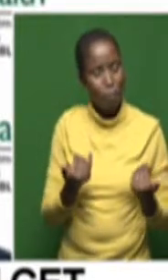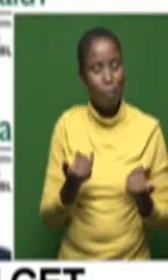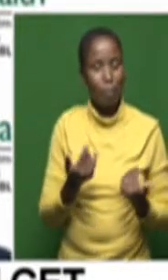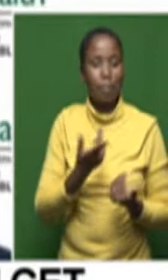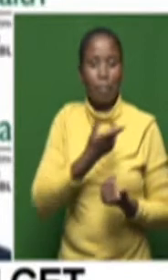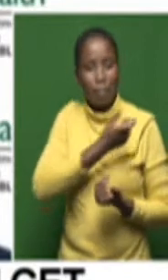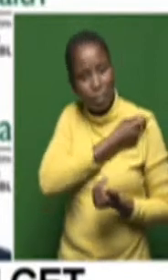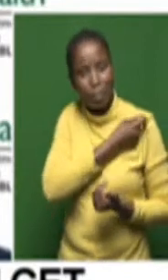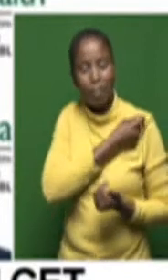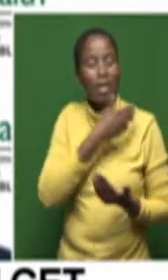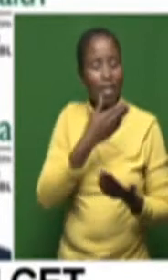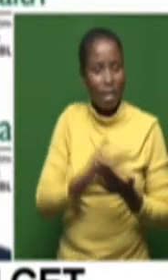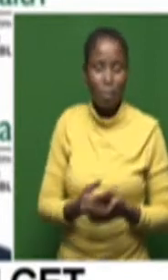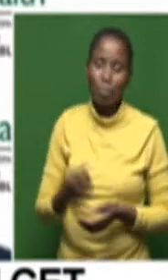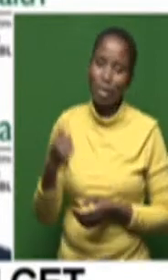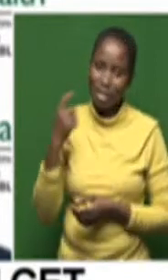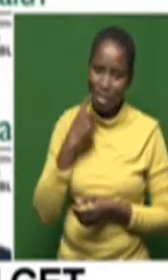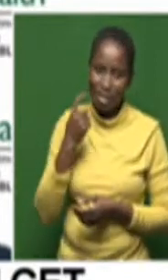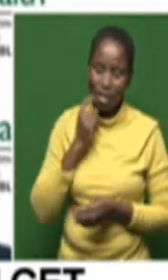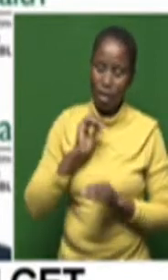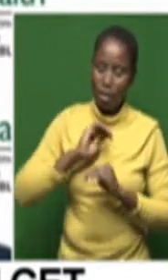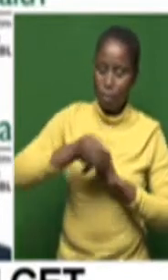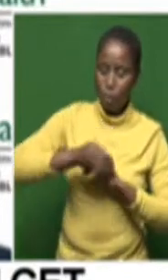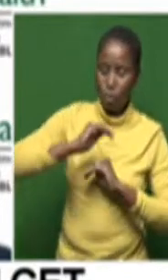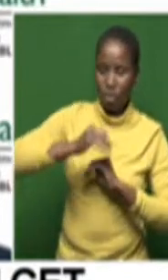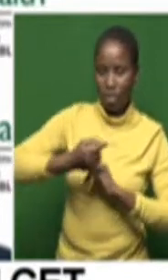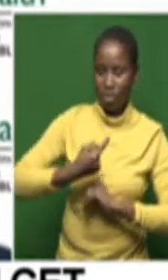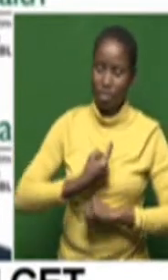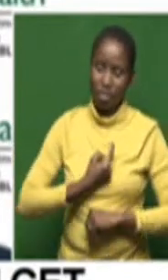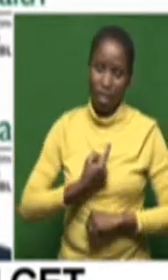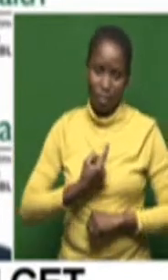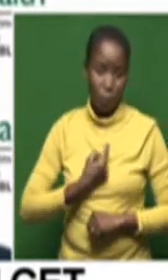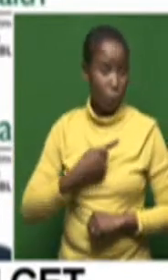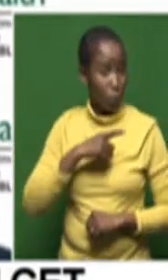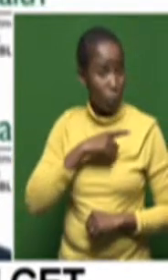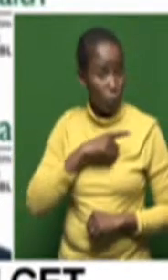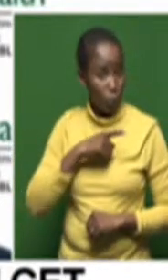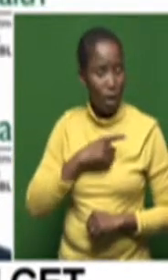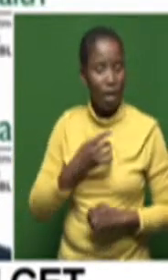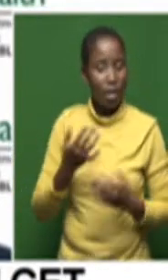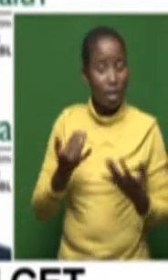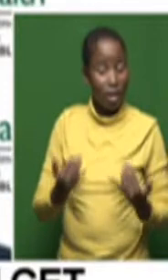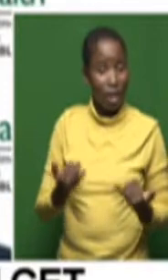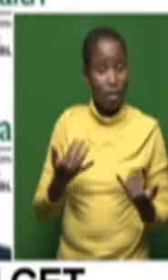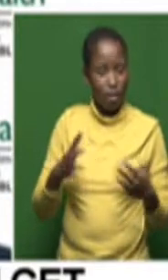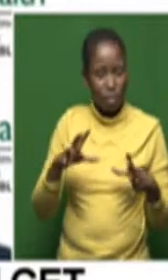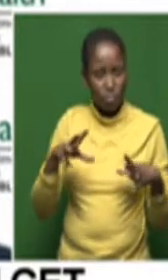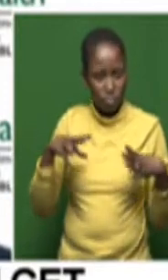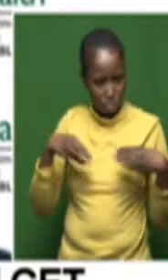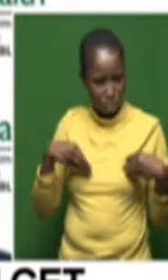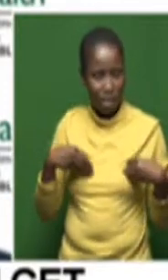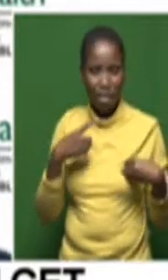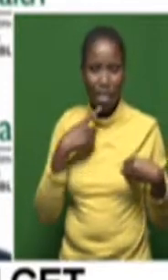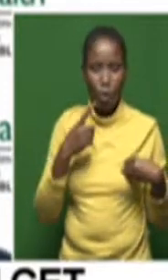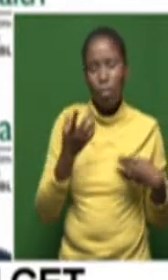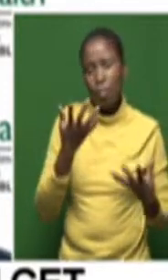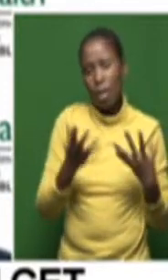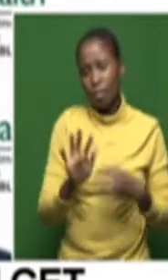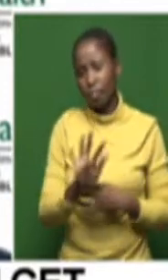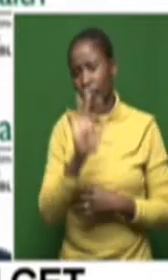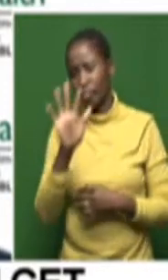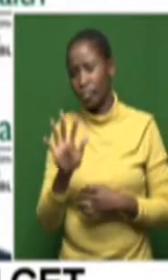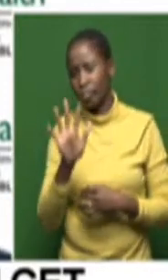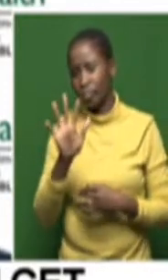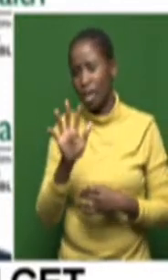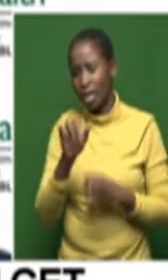protected. As we know that it is almost accepted that somewhere towards the end of the year, we will